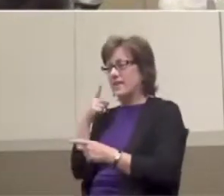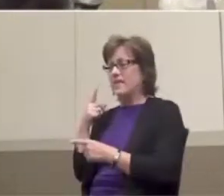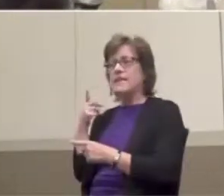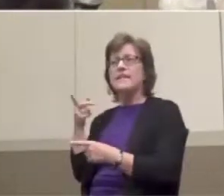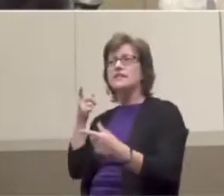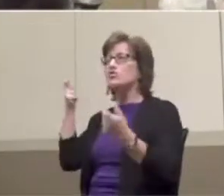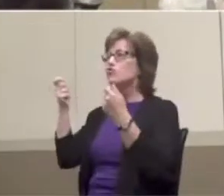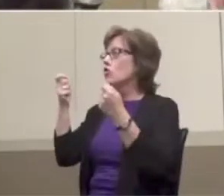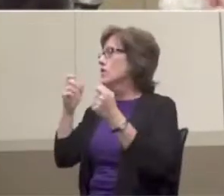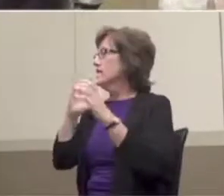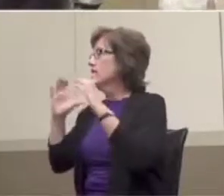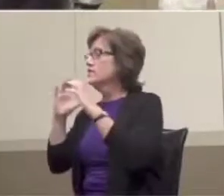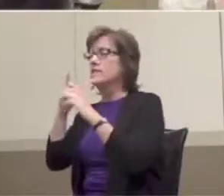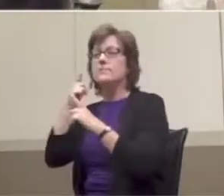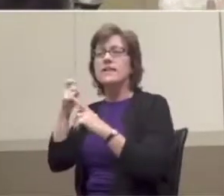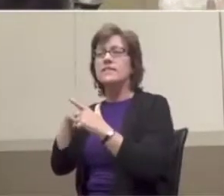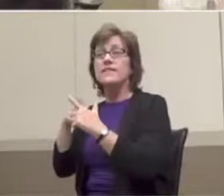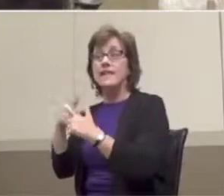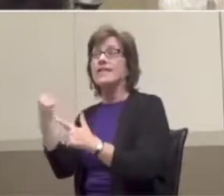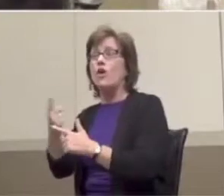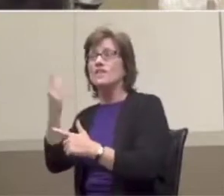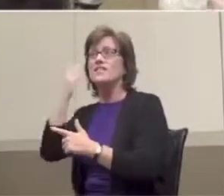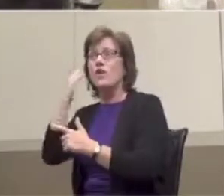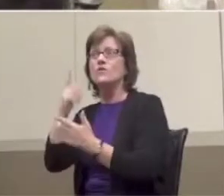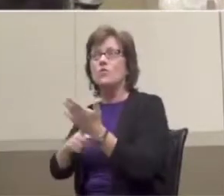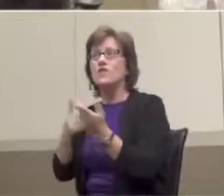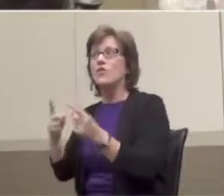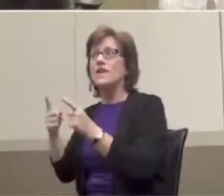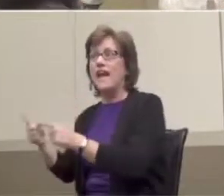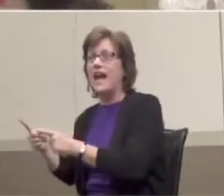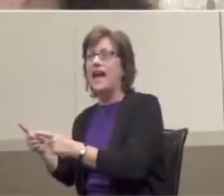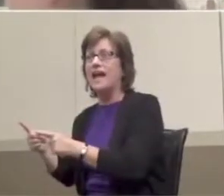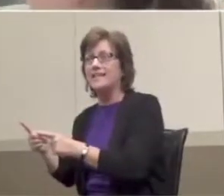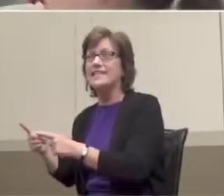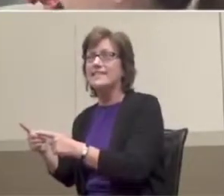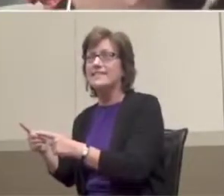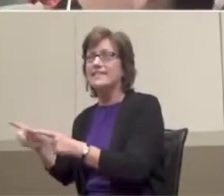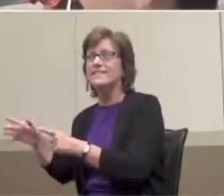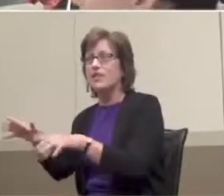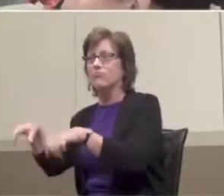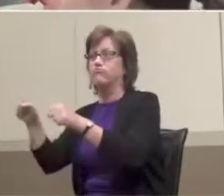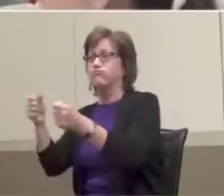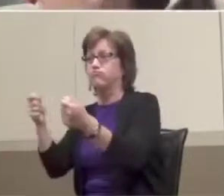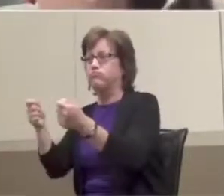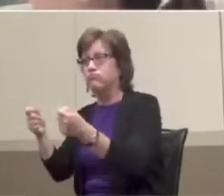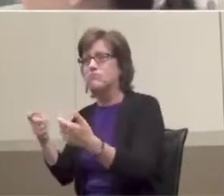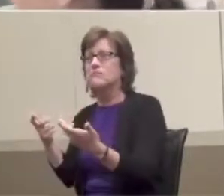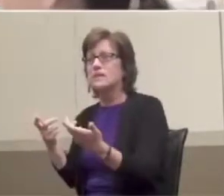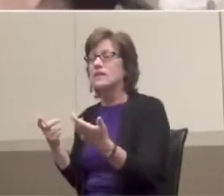the conversation because then he always knows what's going on. So we were talking about,